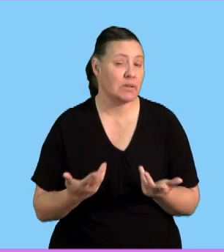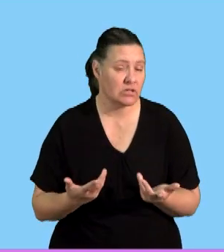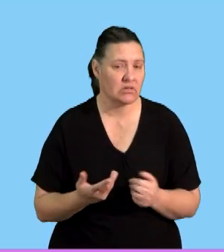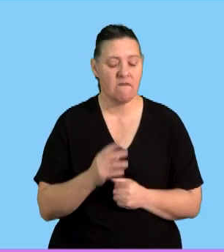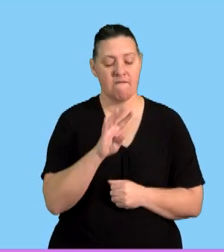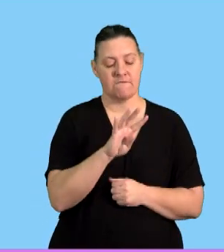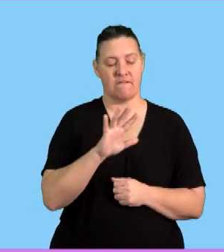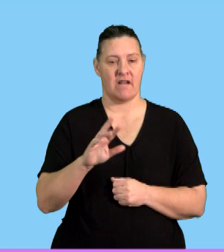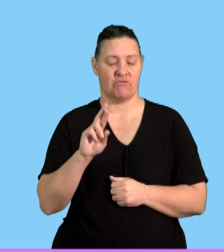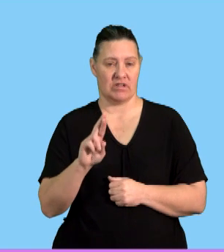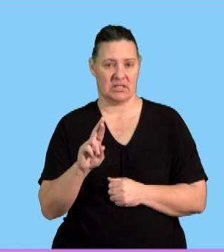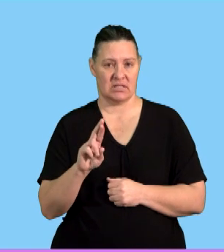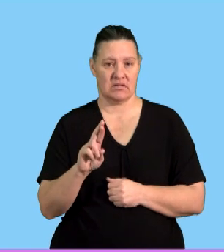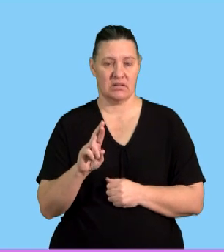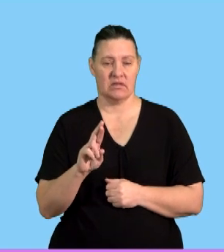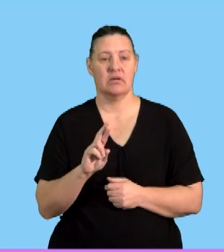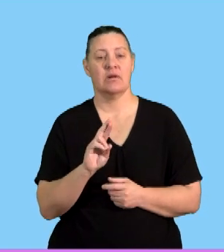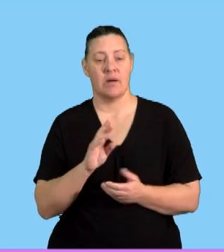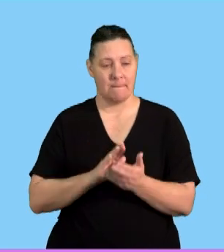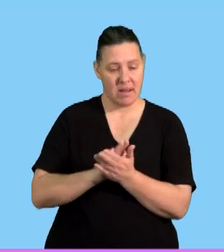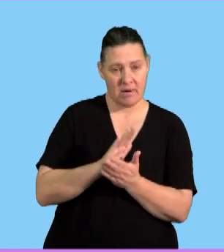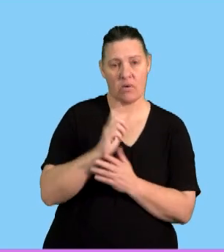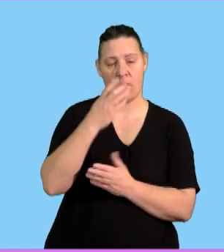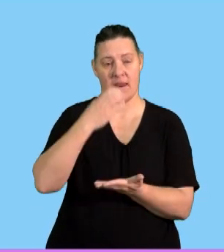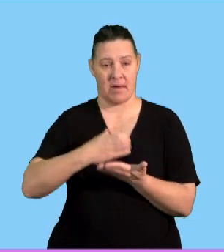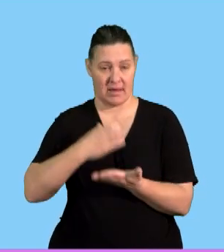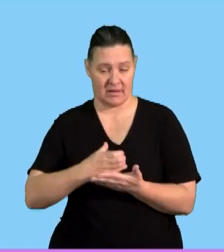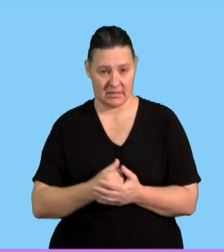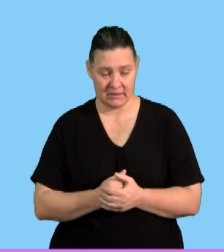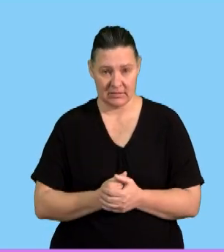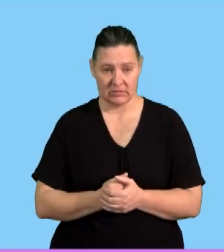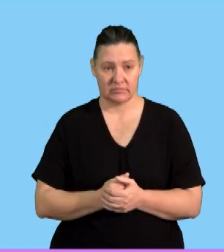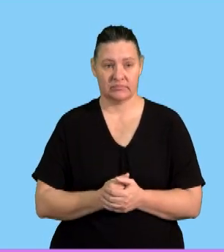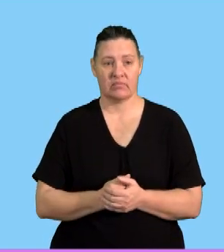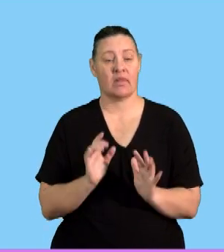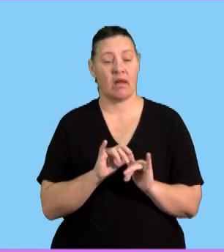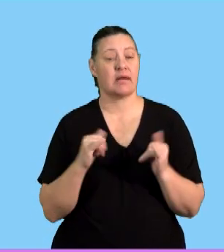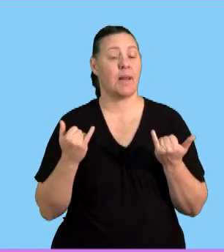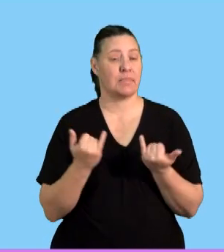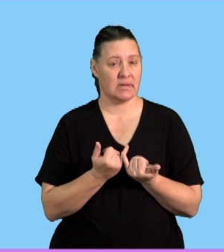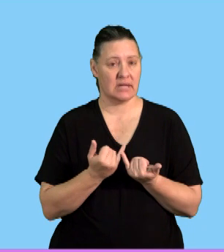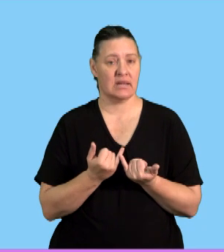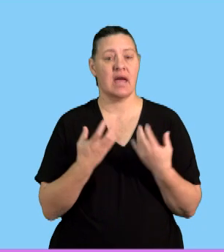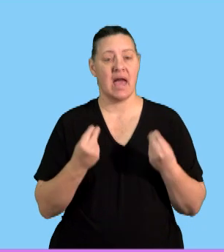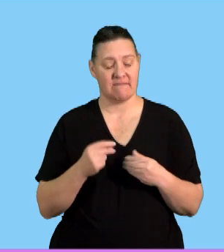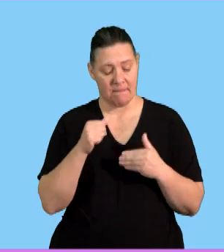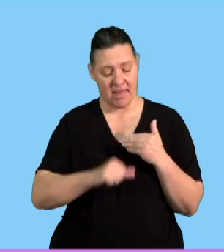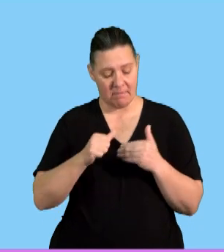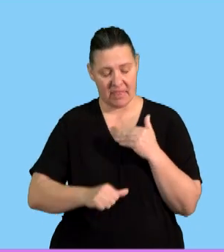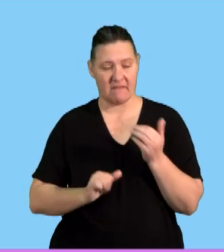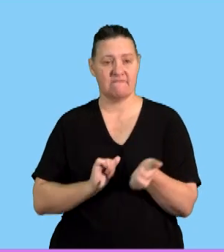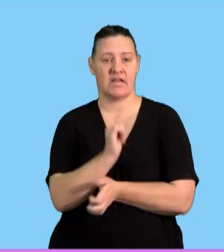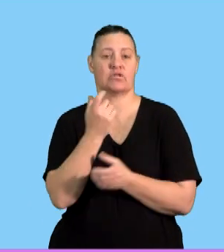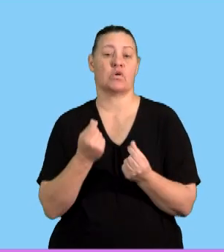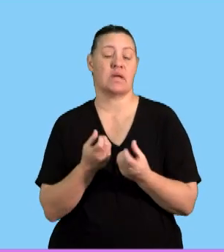him 45 Rand to make one mug. And then his company has a monthly fixed